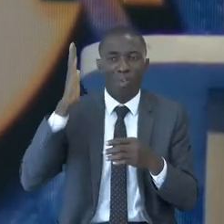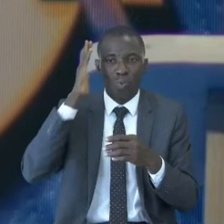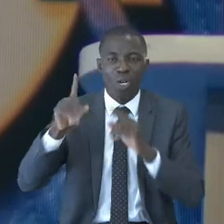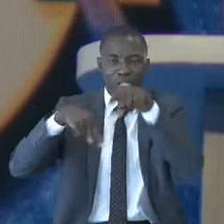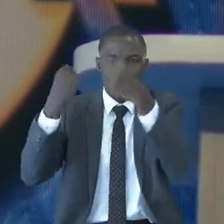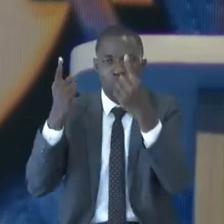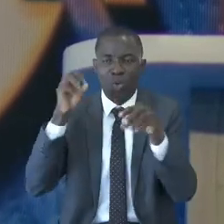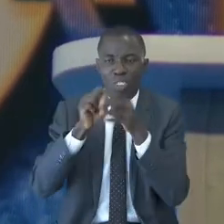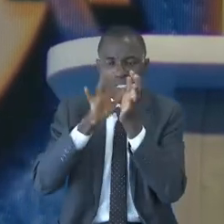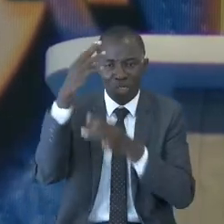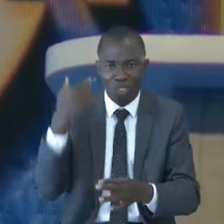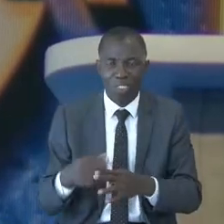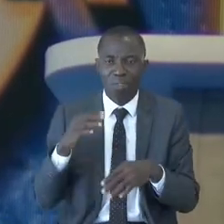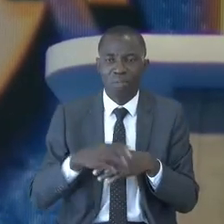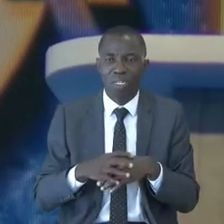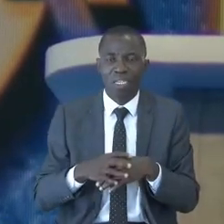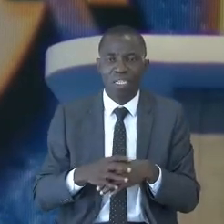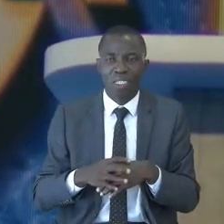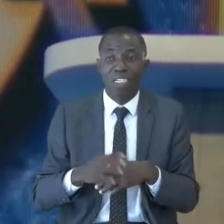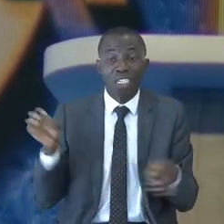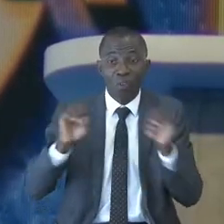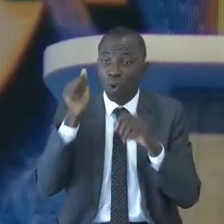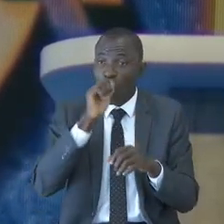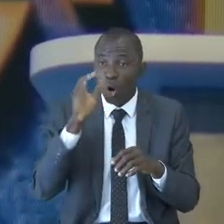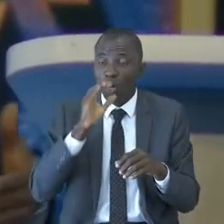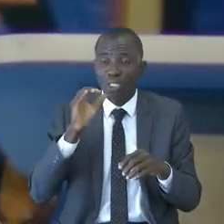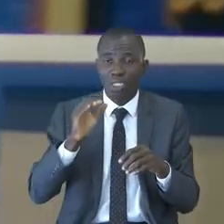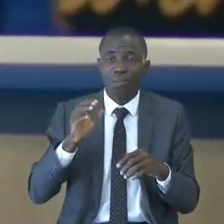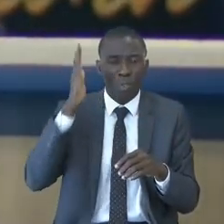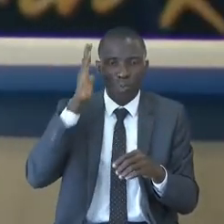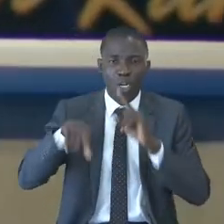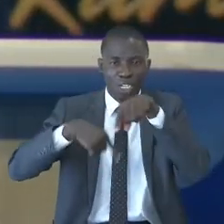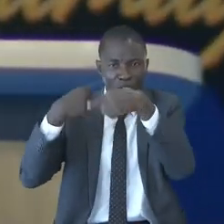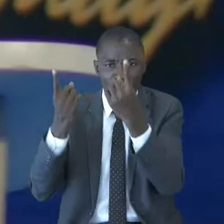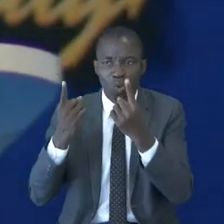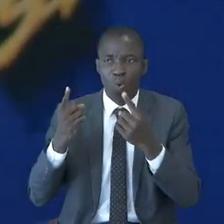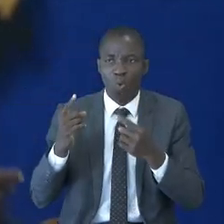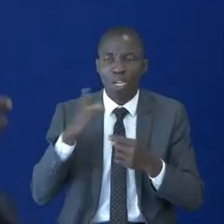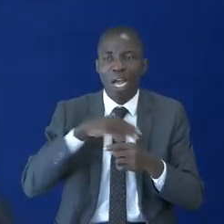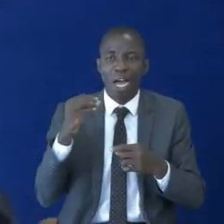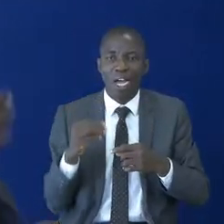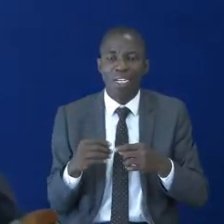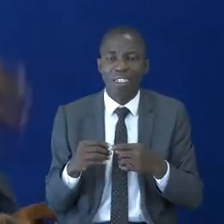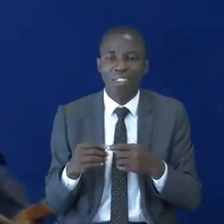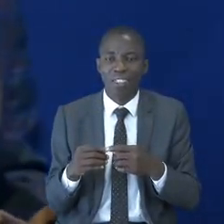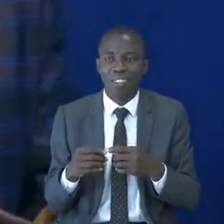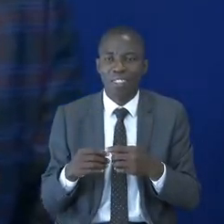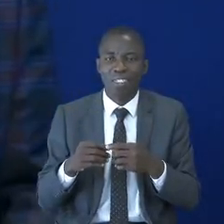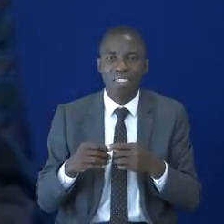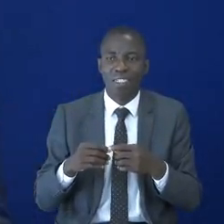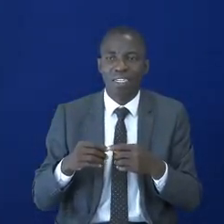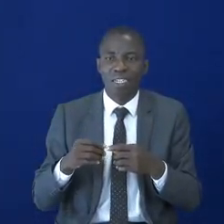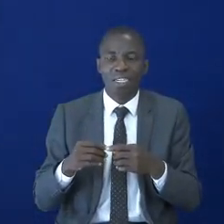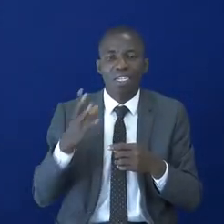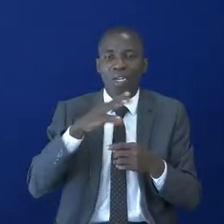Evil occultism, that will go. And then eating and drinking, what harms